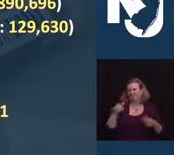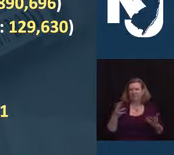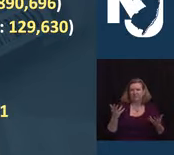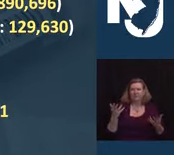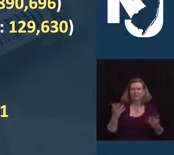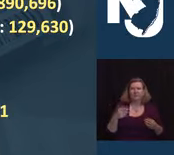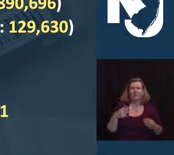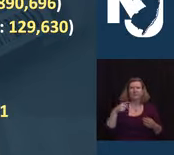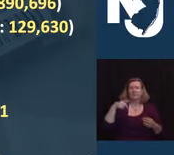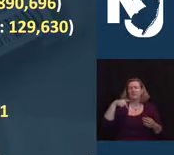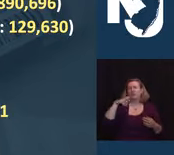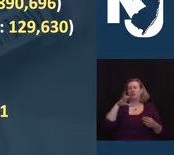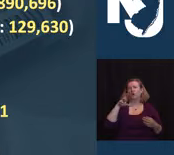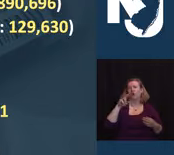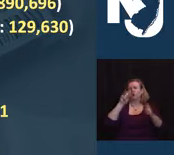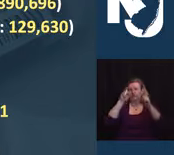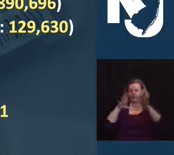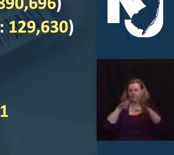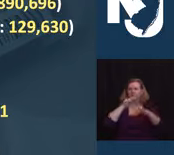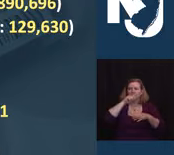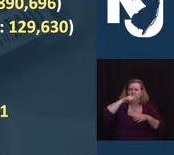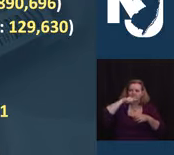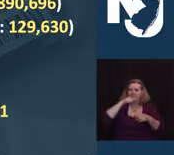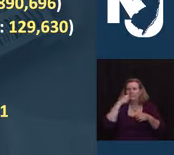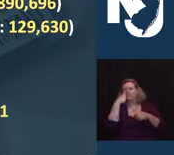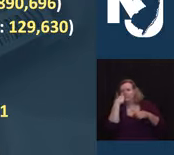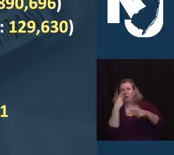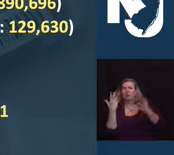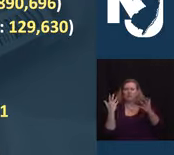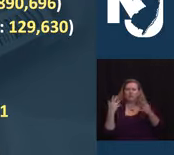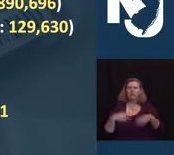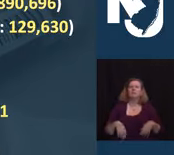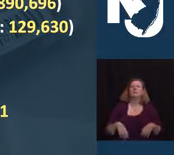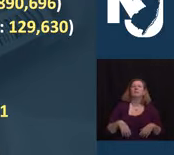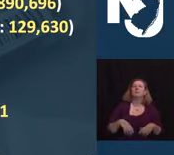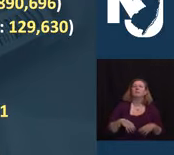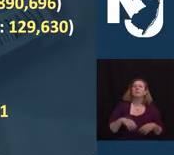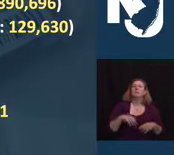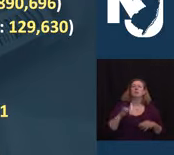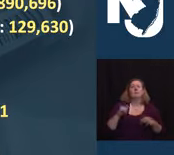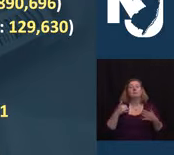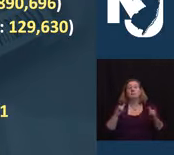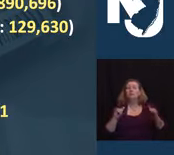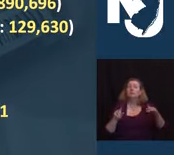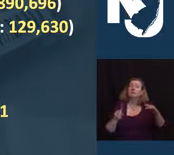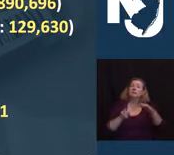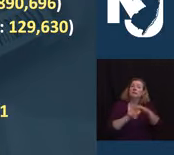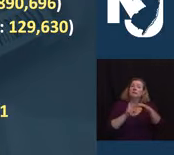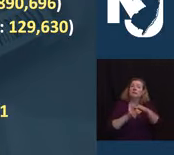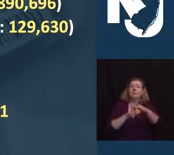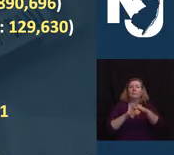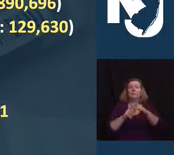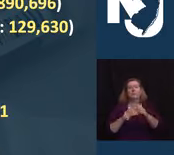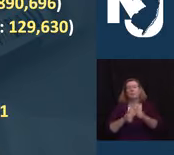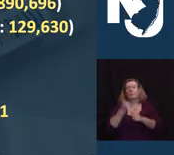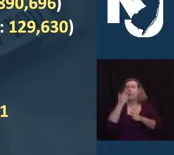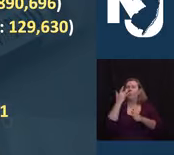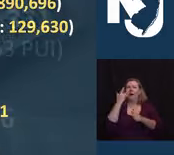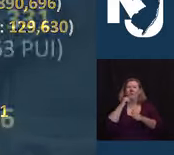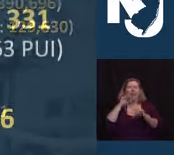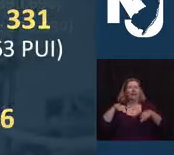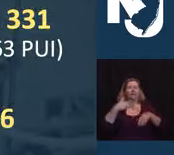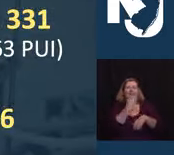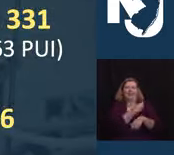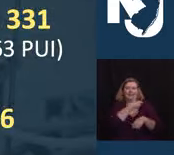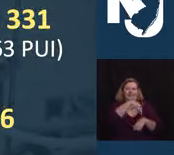returned as positive. The data tells us these numbers are almost certainly unvaccinated residents. The same goes for